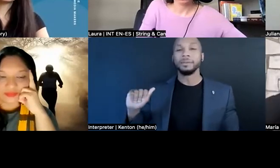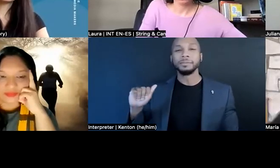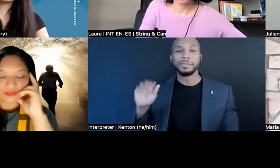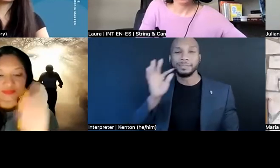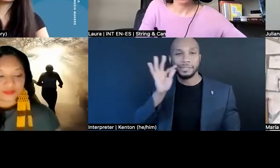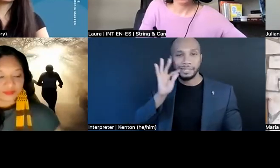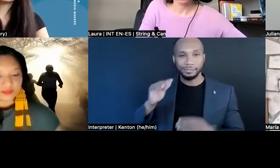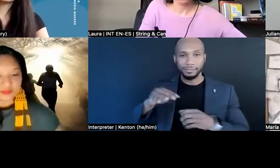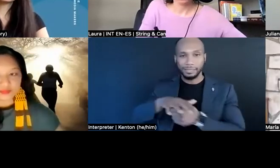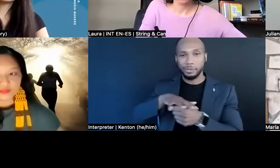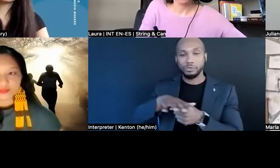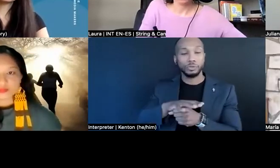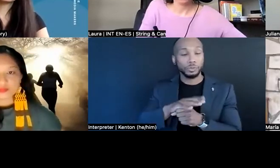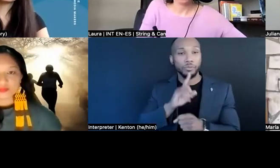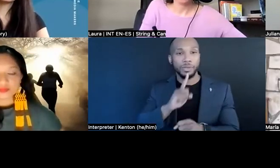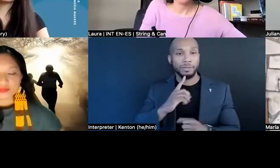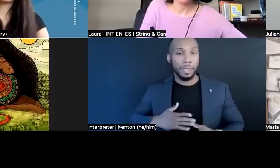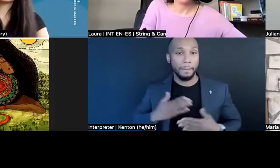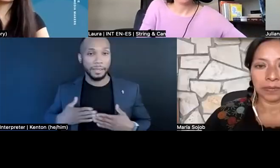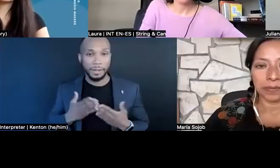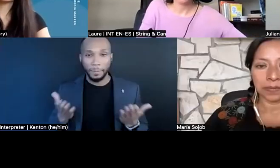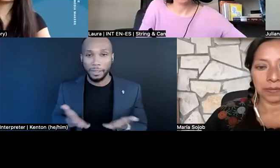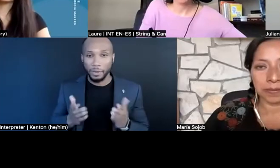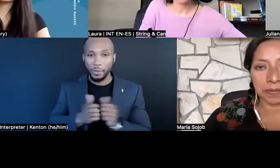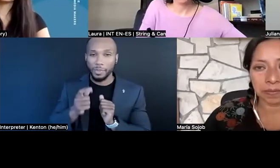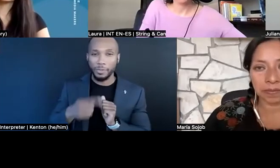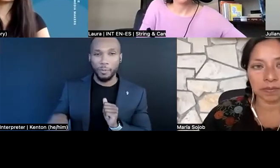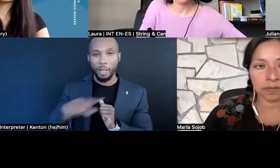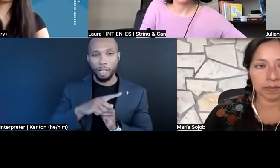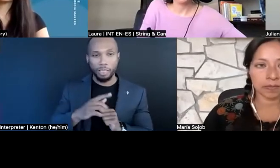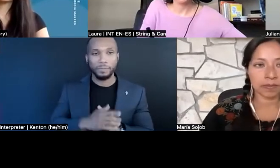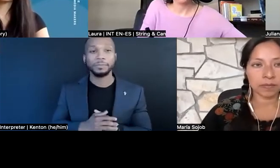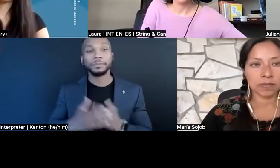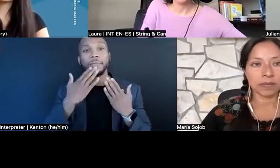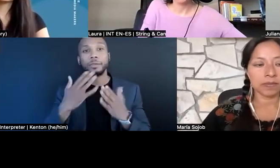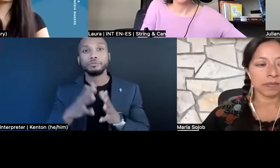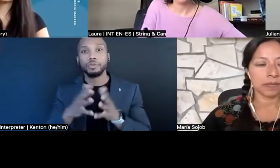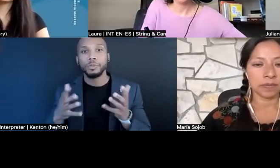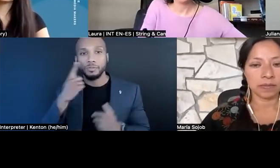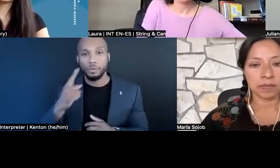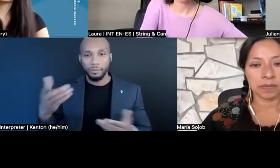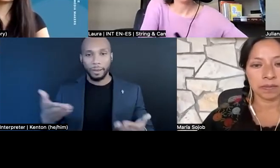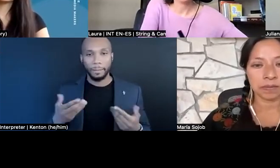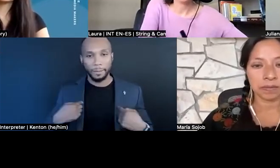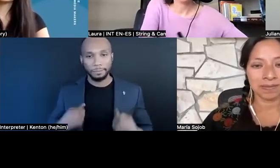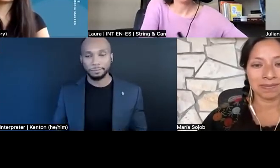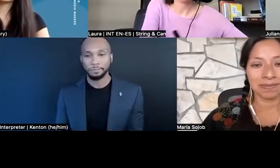I'm really happy to be here with you all, and thank you so much for having me.